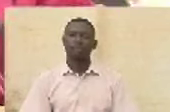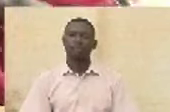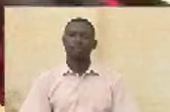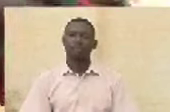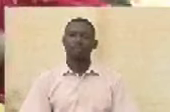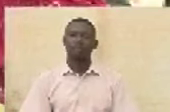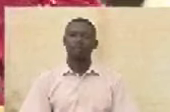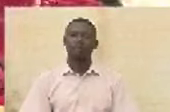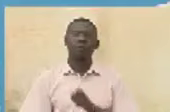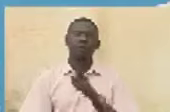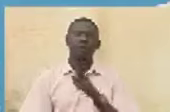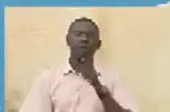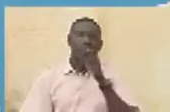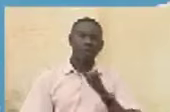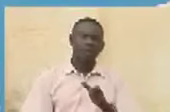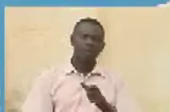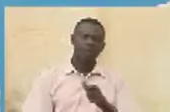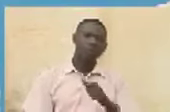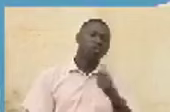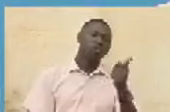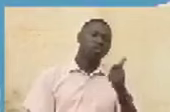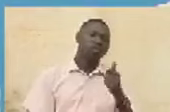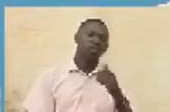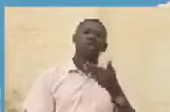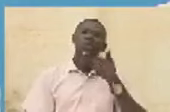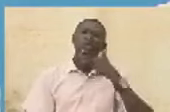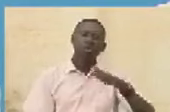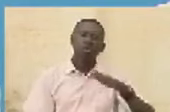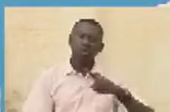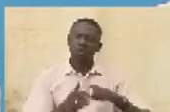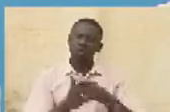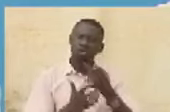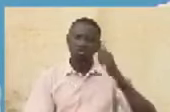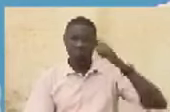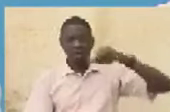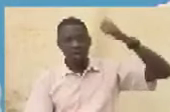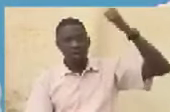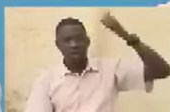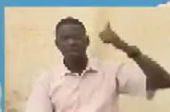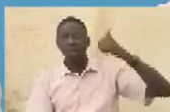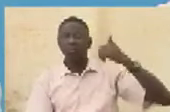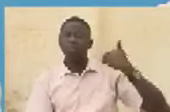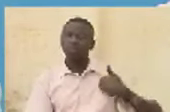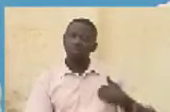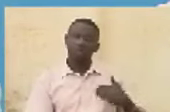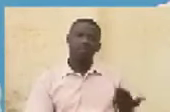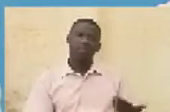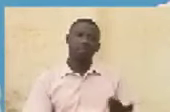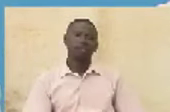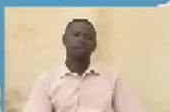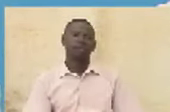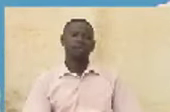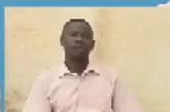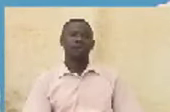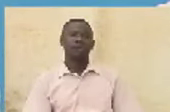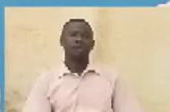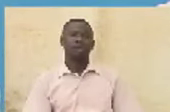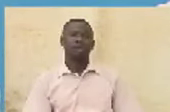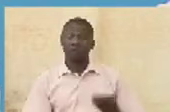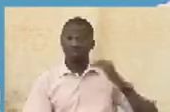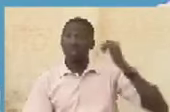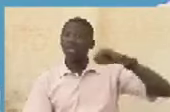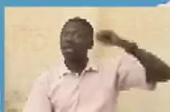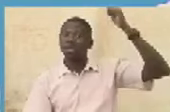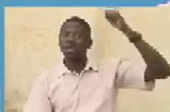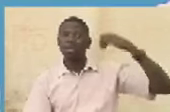Was that a young person or an elderly person? Fo mari nyin fanamu dindin na molem bang fo kebala molem bang kebala mole. He was an